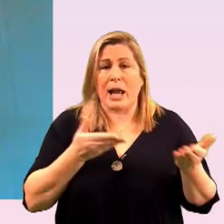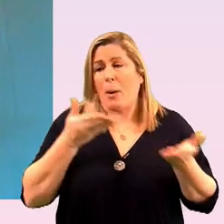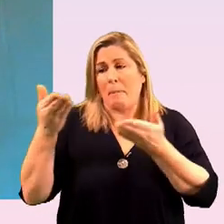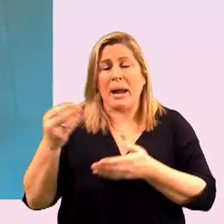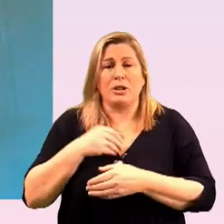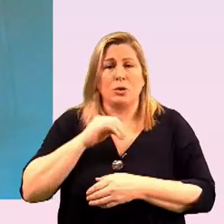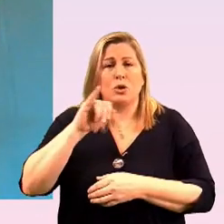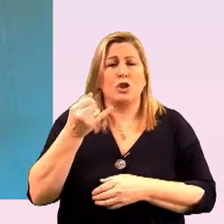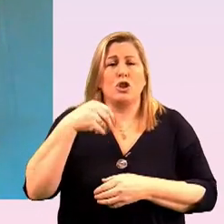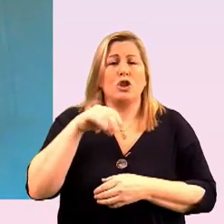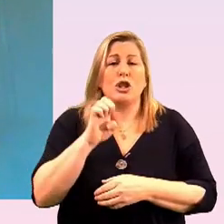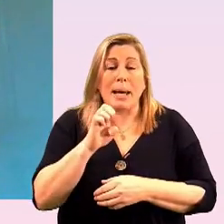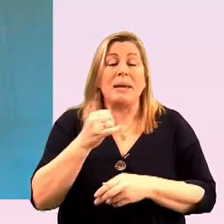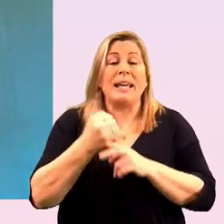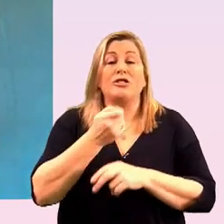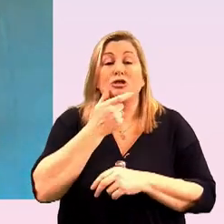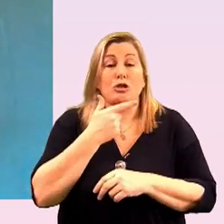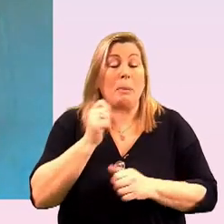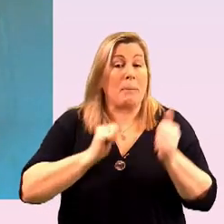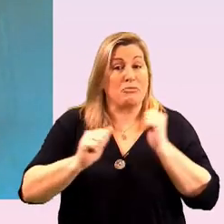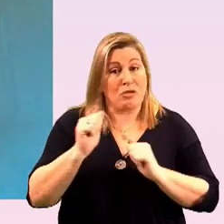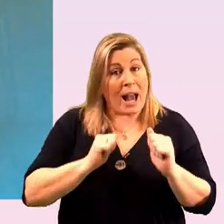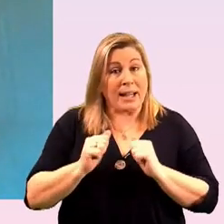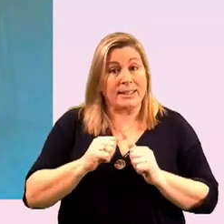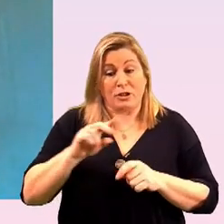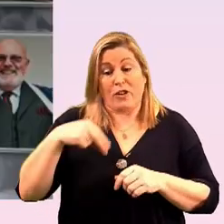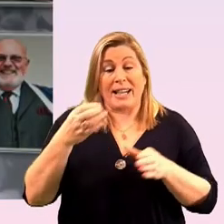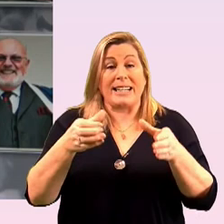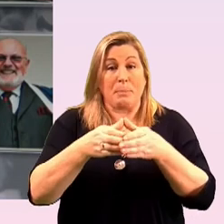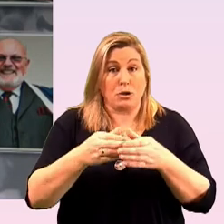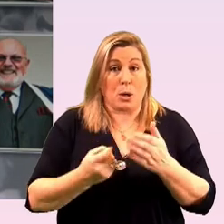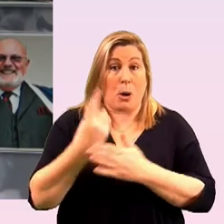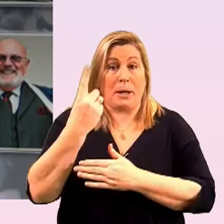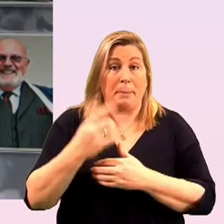the next module that's coming up. And thank you so much for your time today.